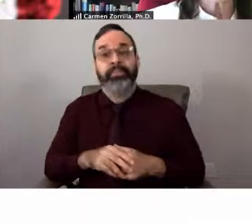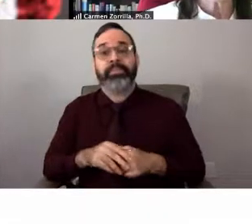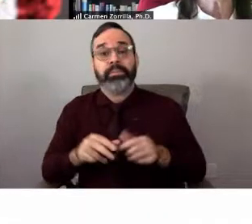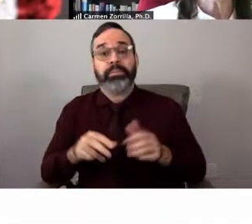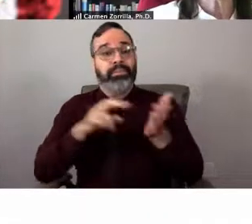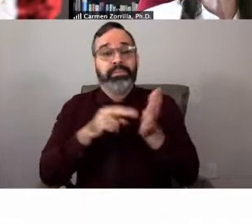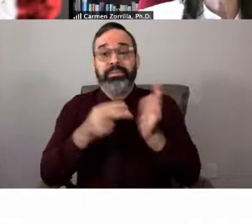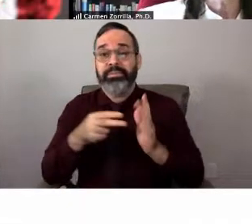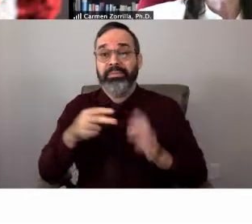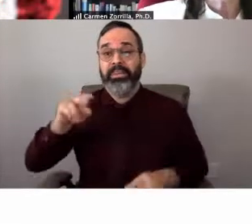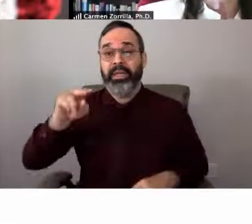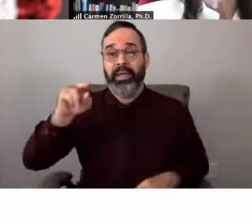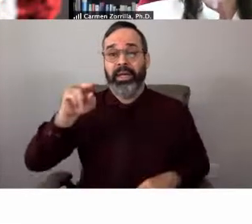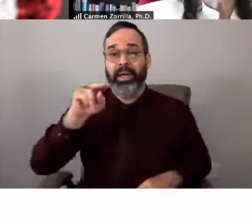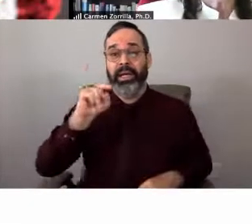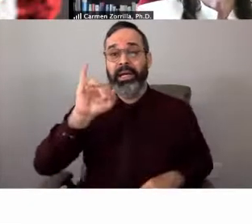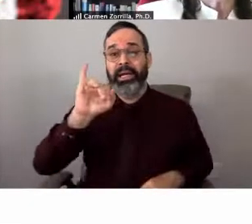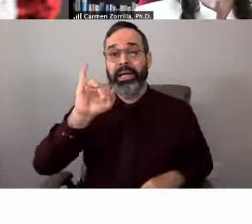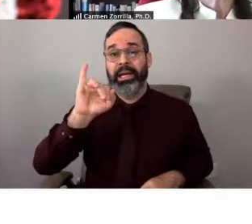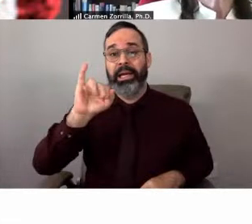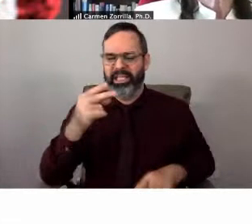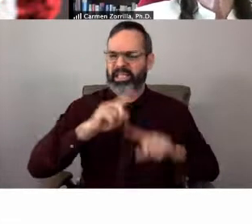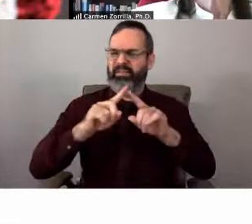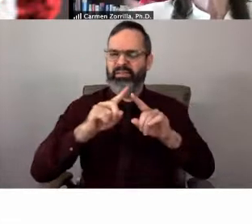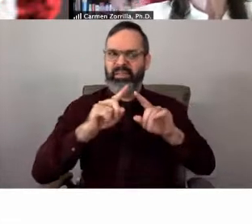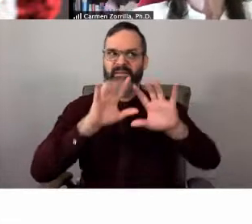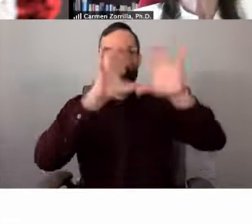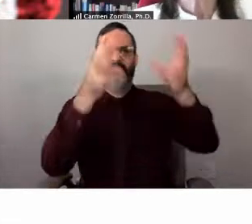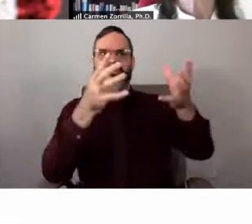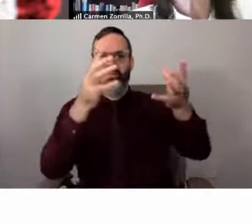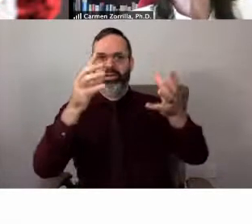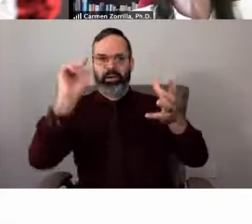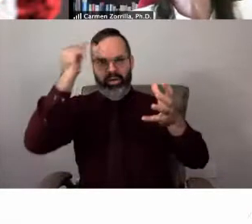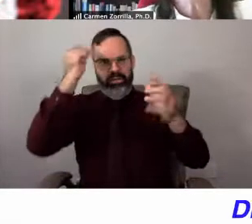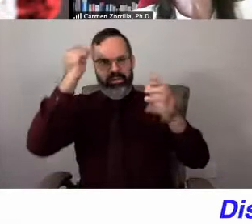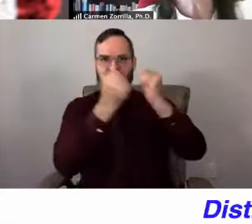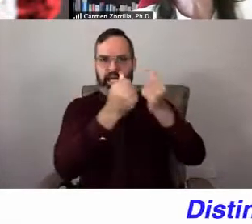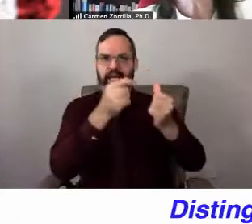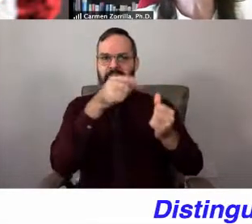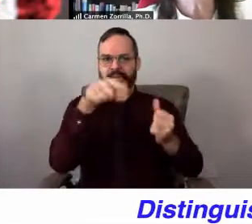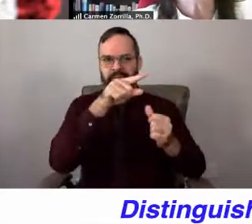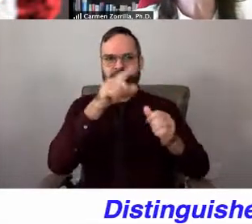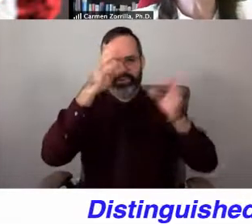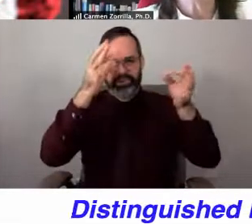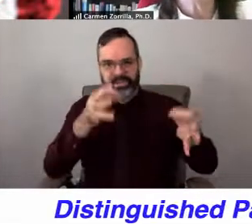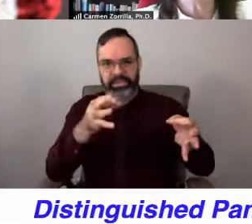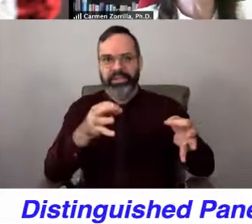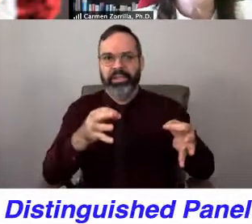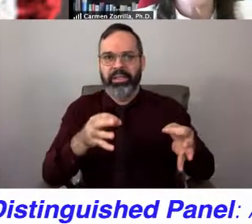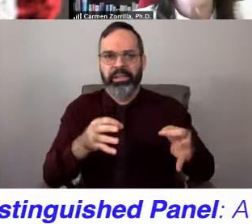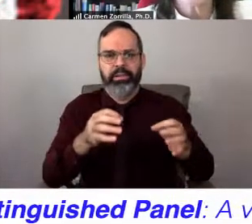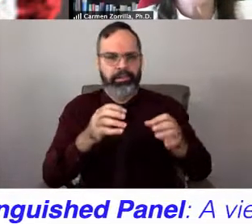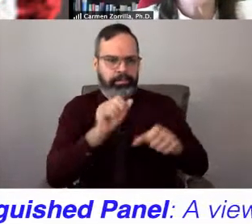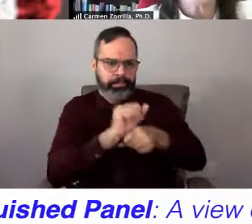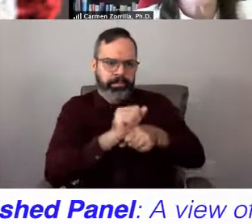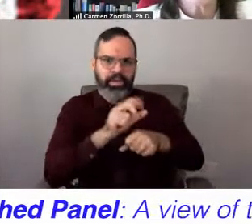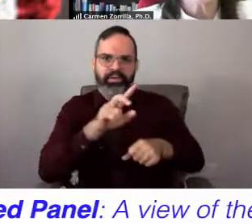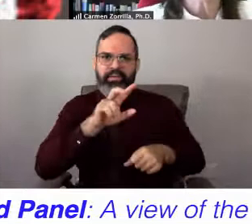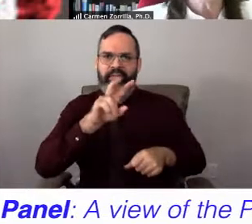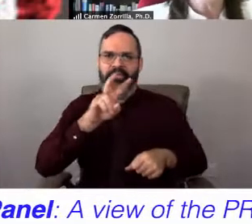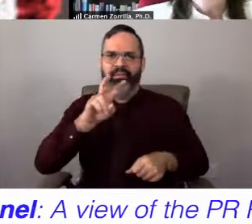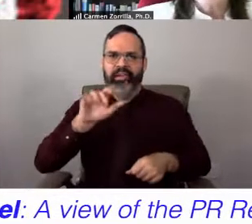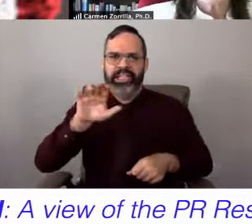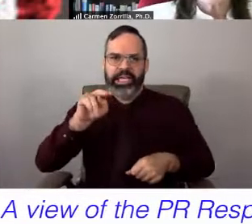NIH and several institutions in the US decided to get 14 candidates of vaccines that out of the 100 that